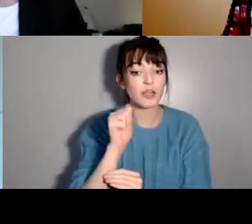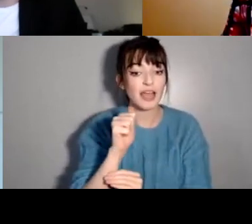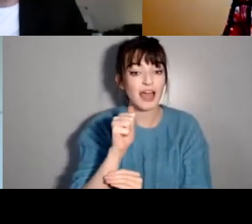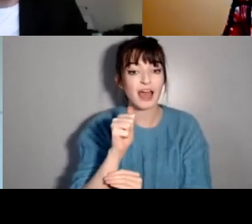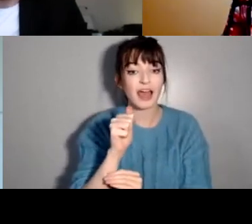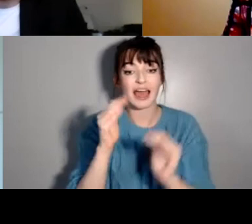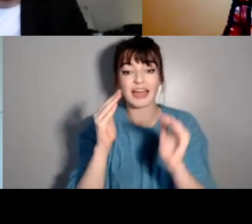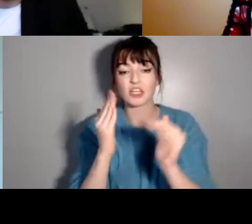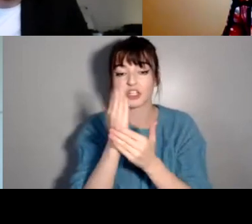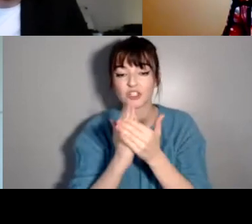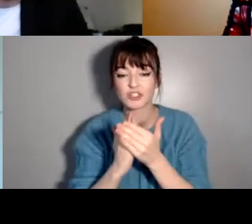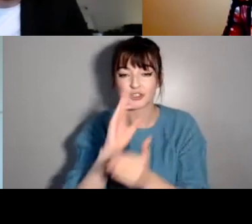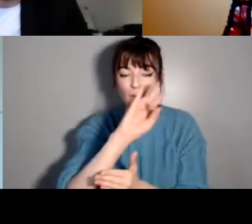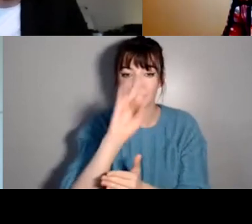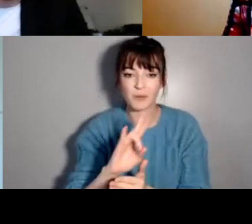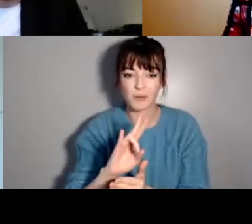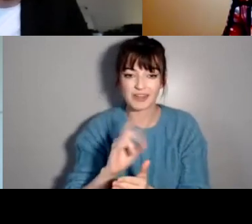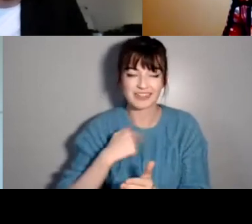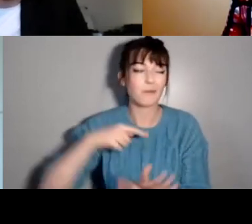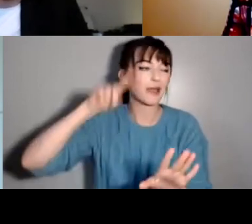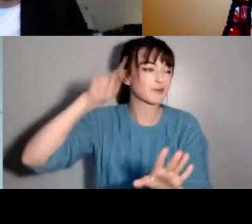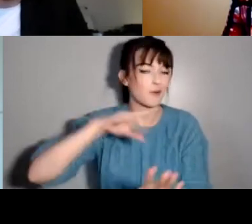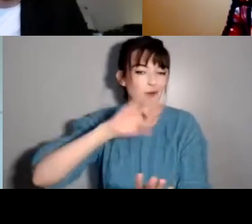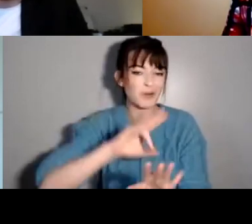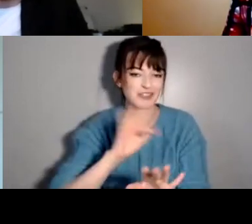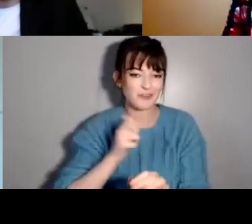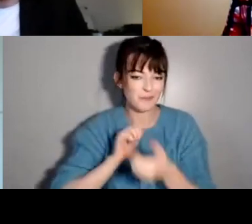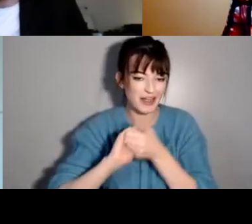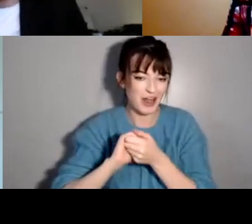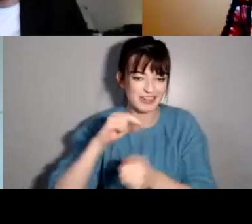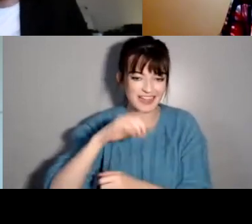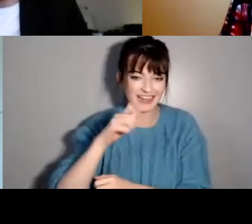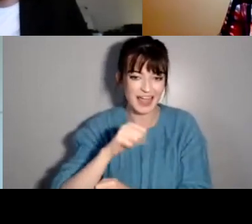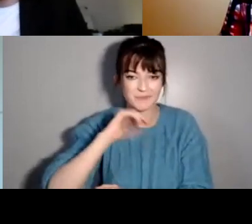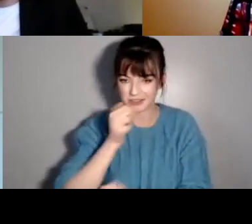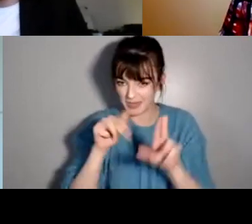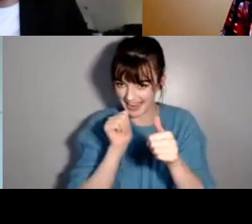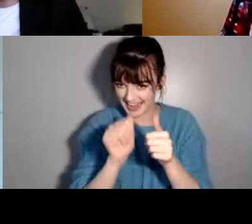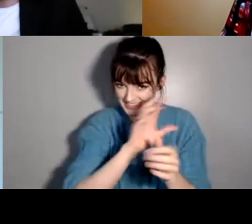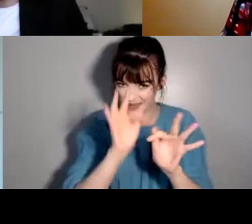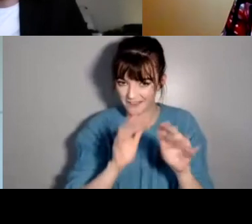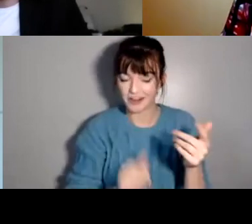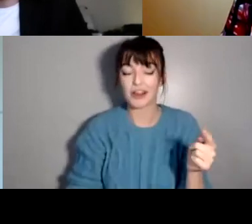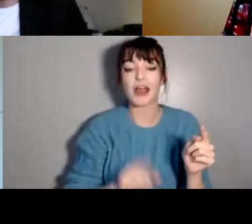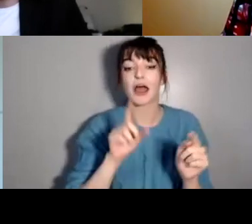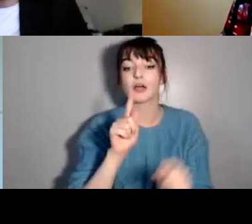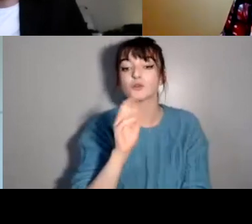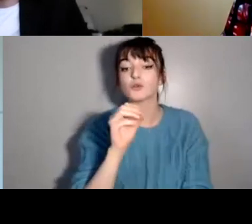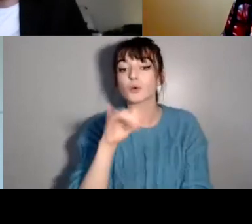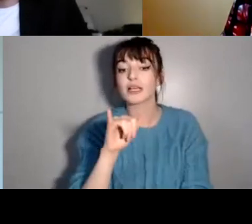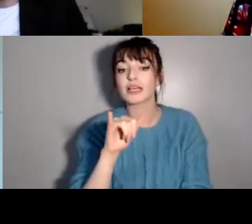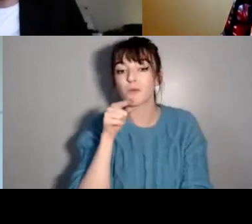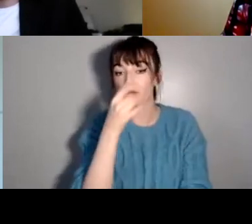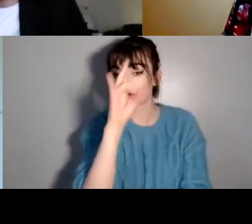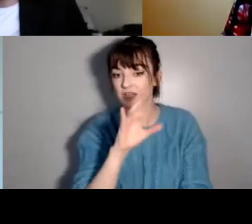questions. I've deliberately ignored the questions from my colleagues in the NDA because we can answer those afterwards. And Tony, there's one question from you, and I might